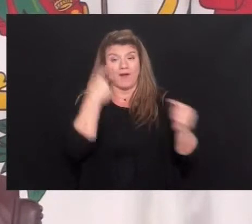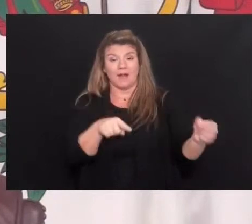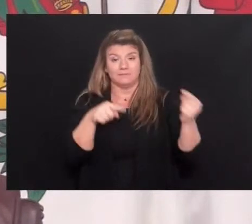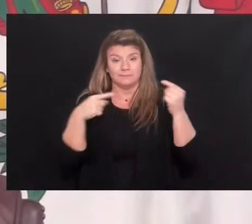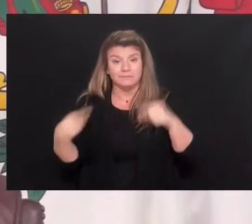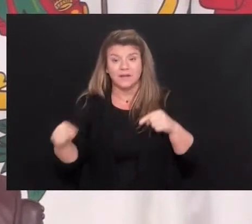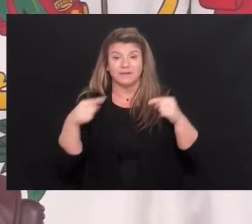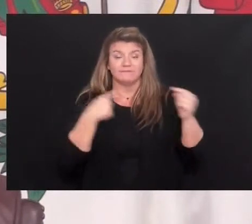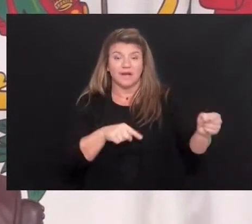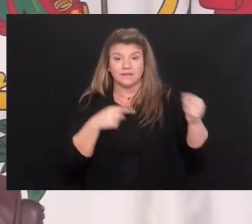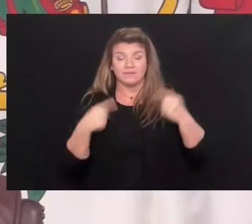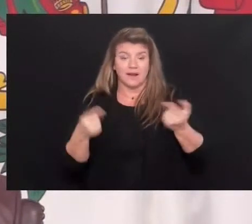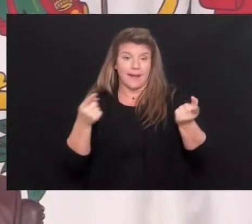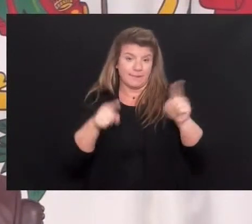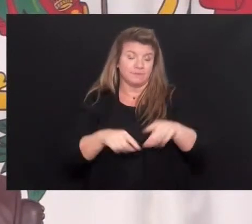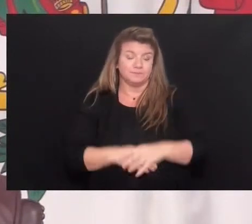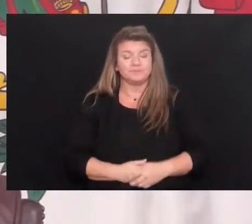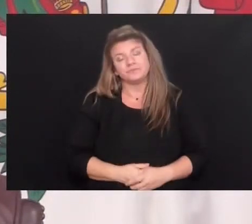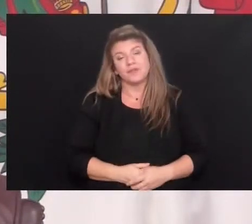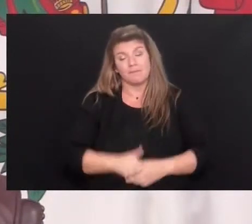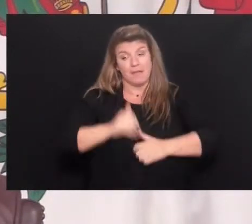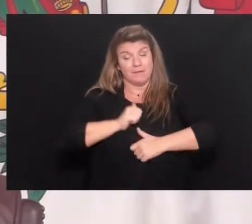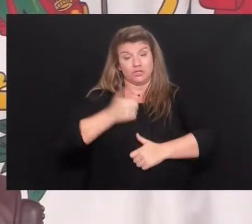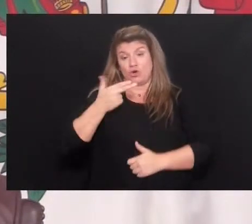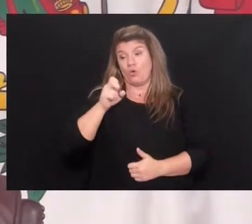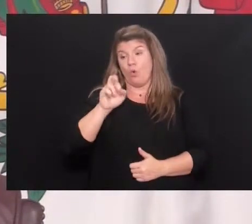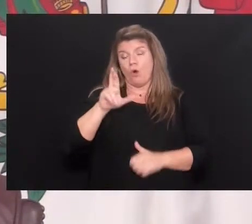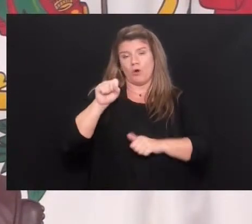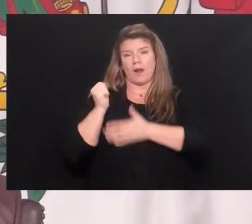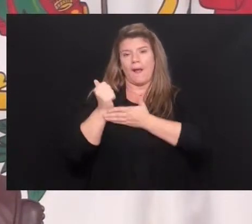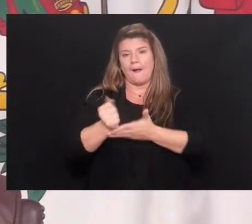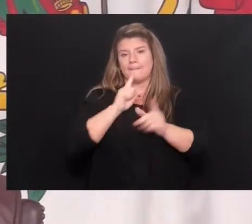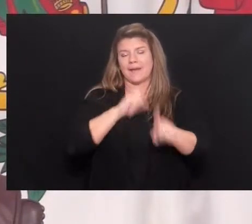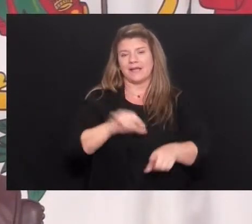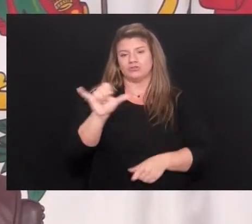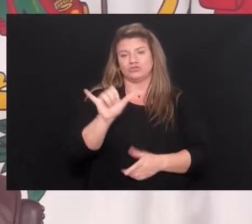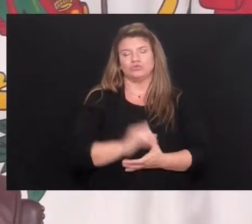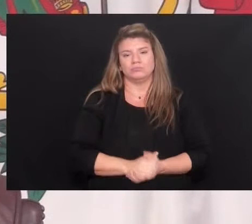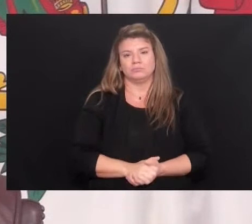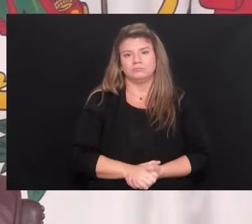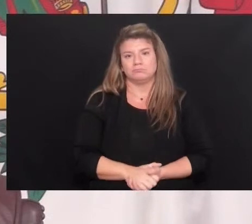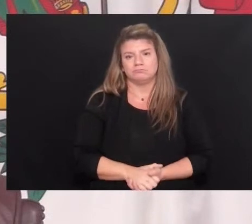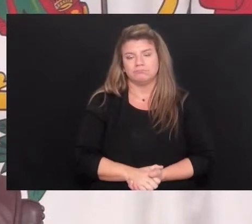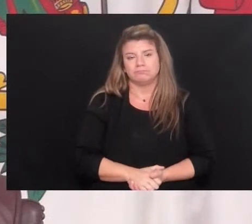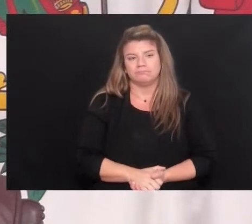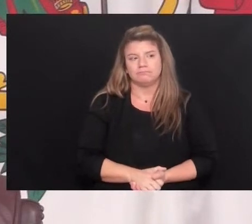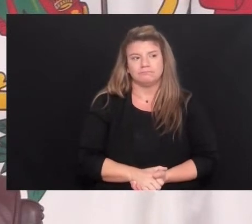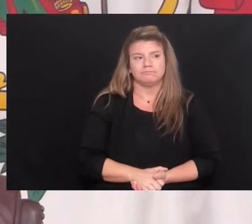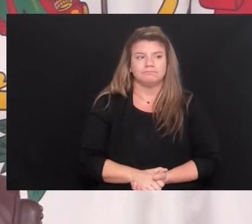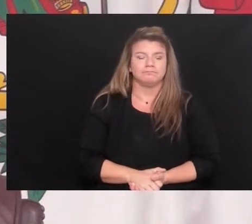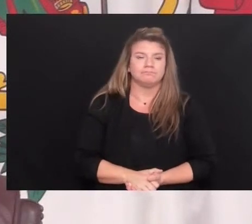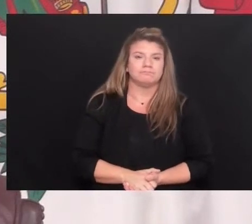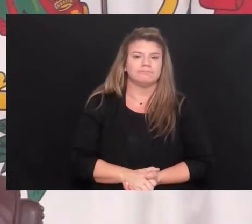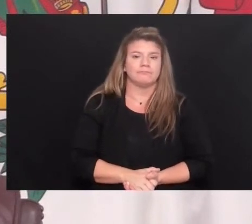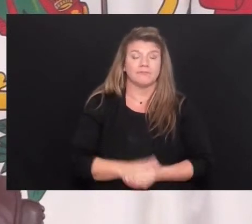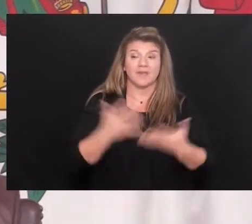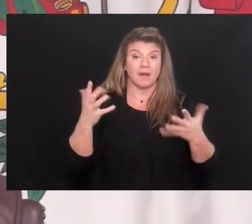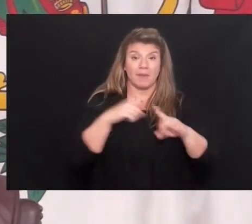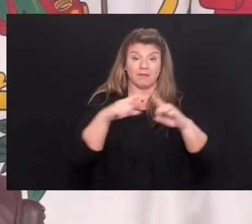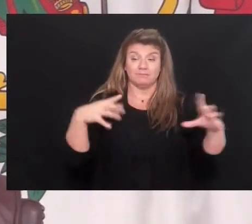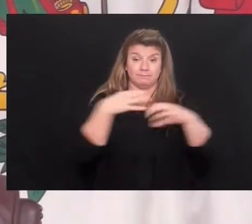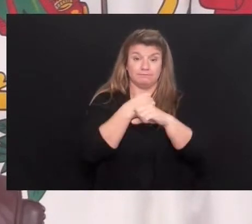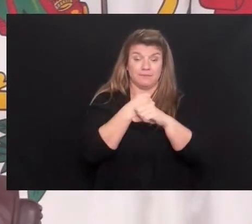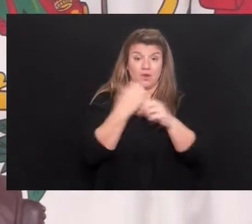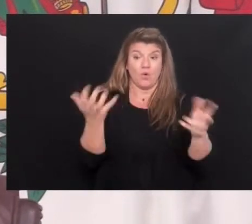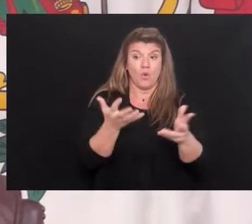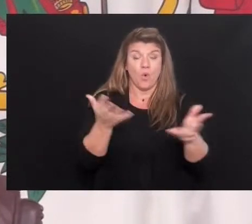and maybe General Hoyer can answer this and better than Dr. Marsh, but the net of the whole thing is